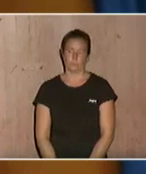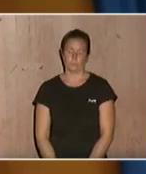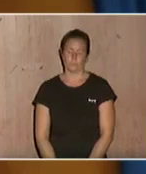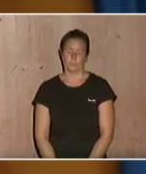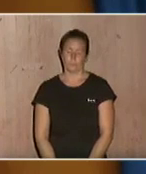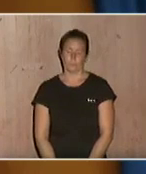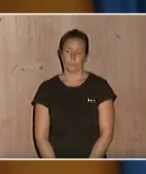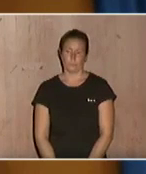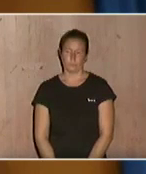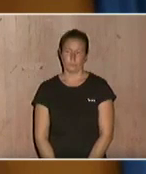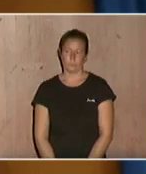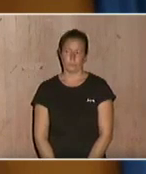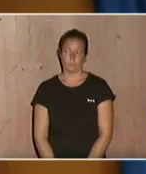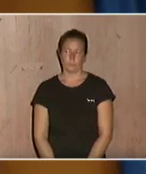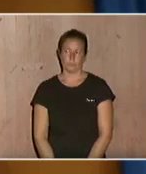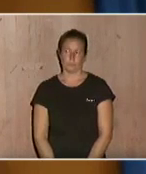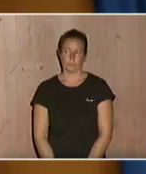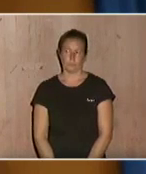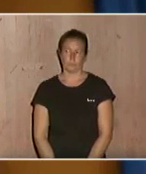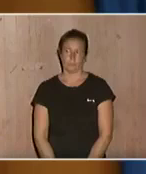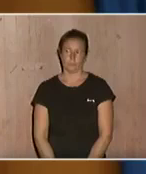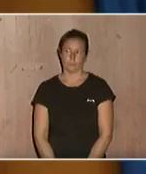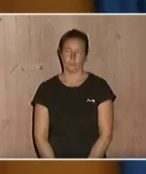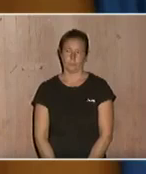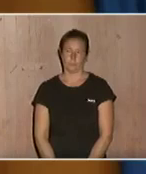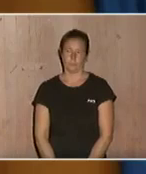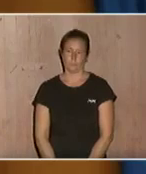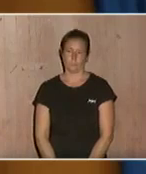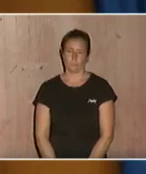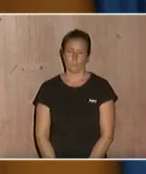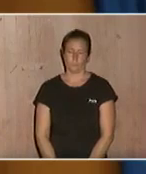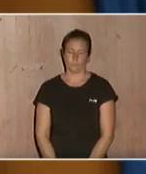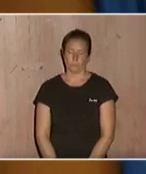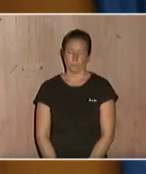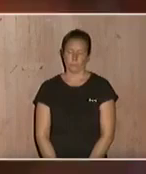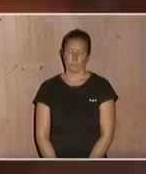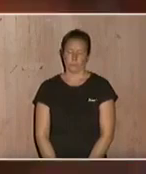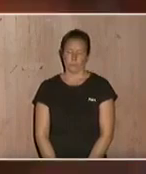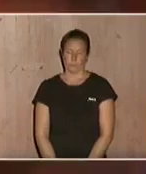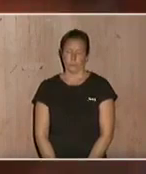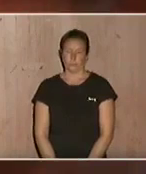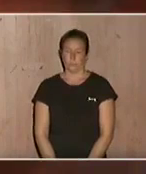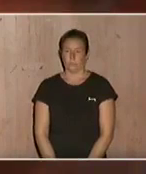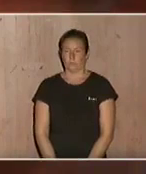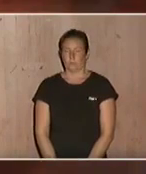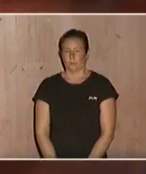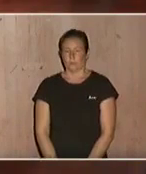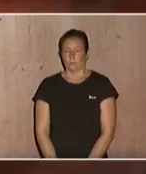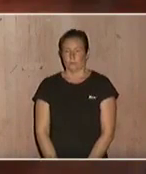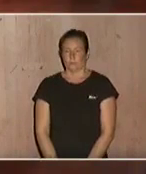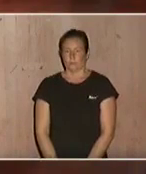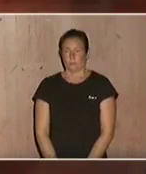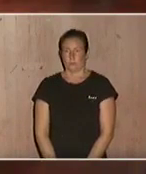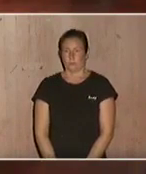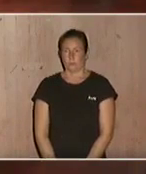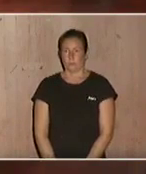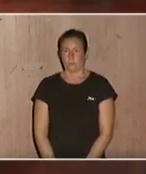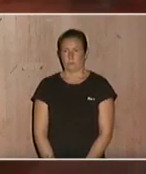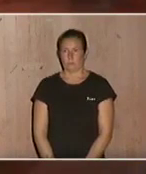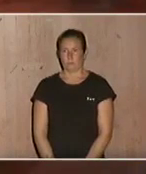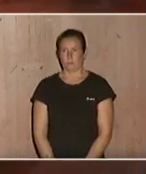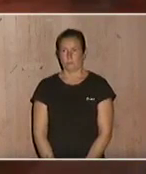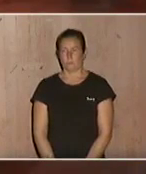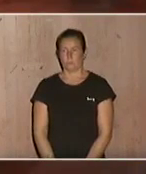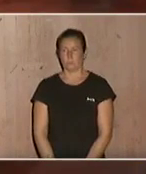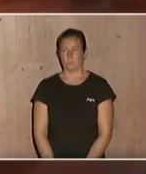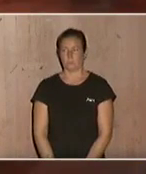will often lead us to question standard ways of thinking about fairness. To formally